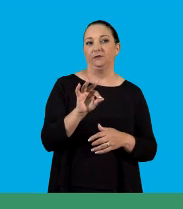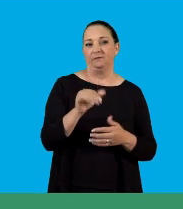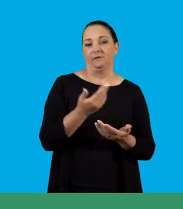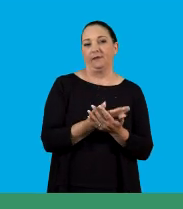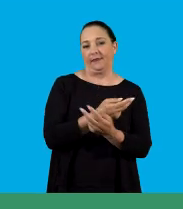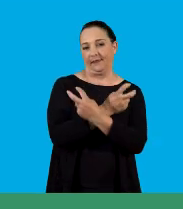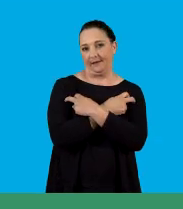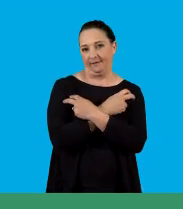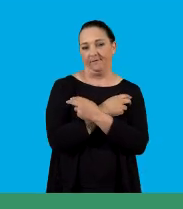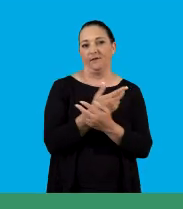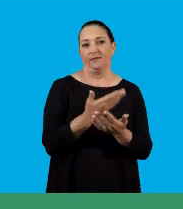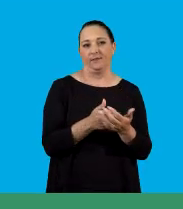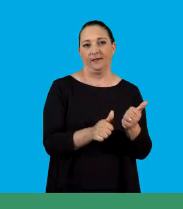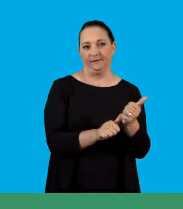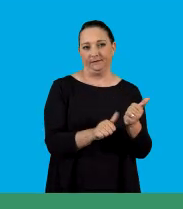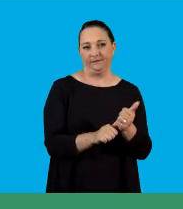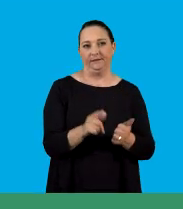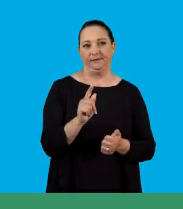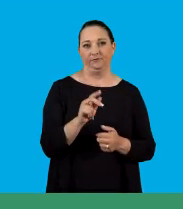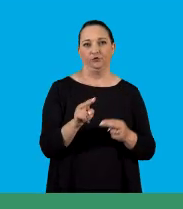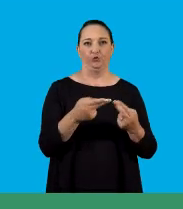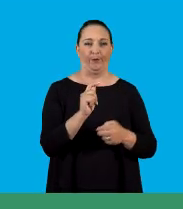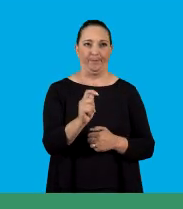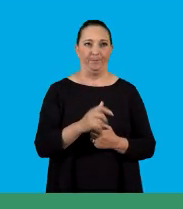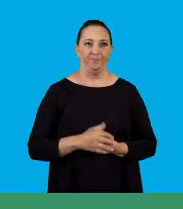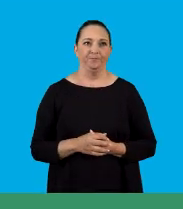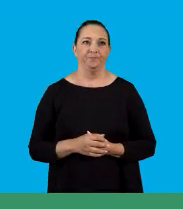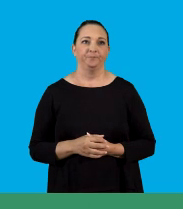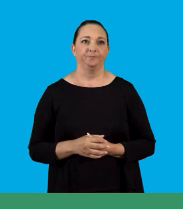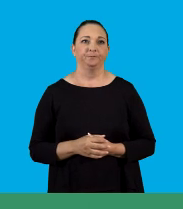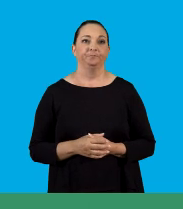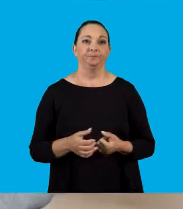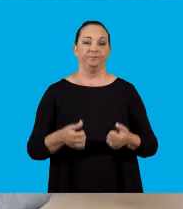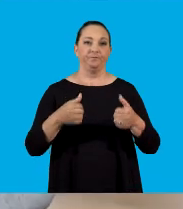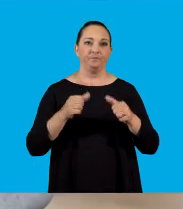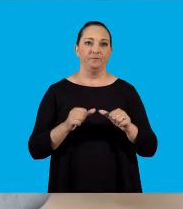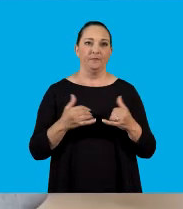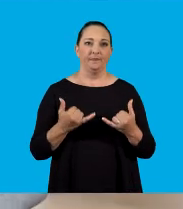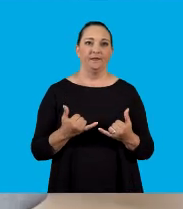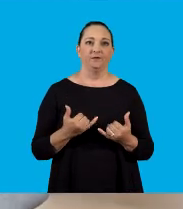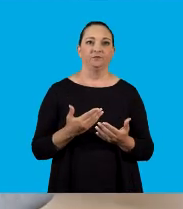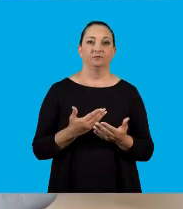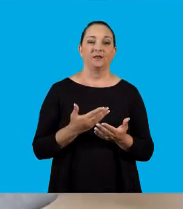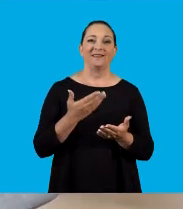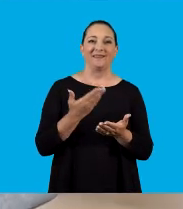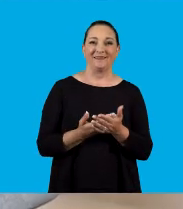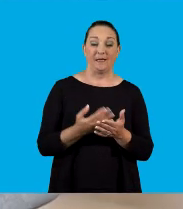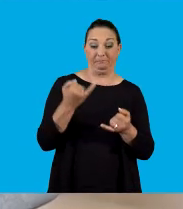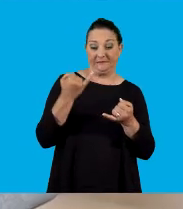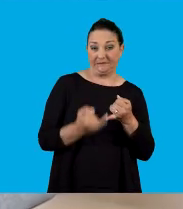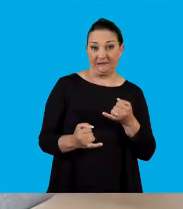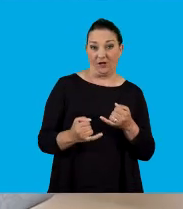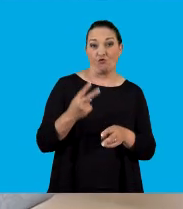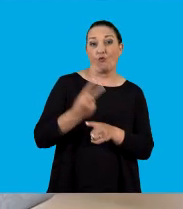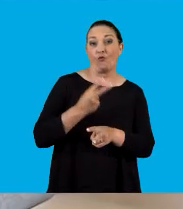so there are also common errors that most of the learners, they do. So we're trying to avoid all of those common errors.